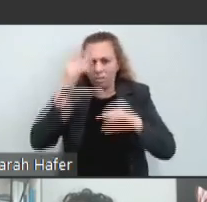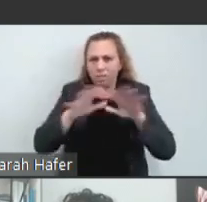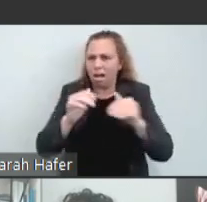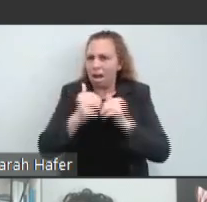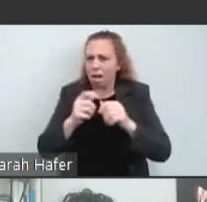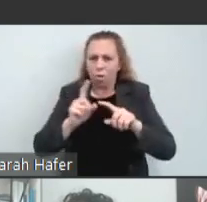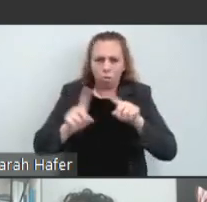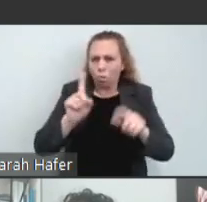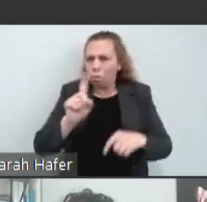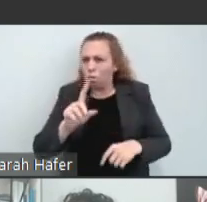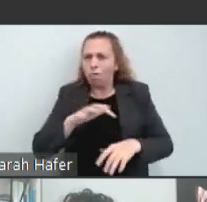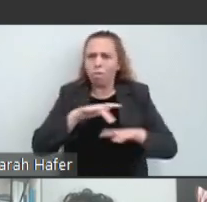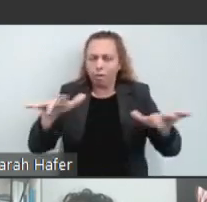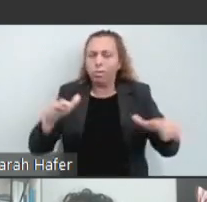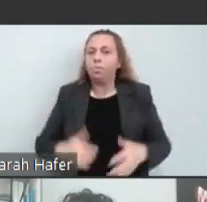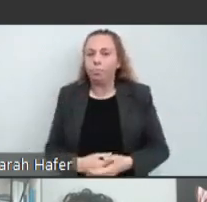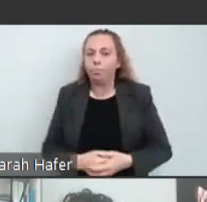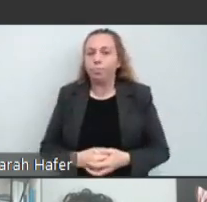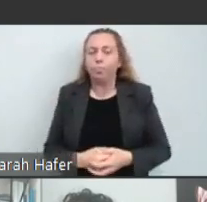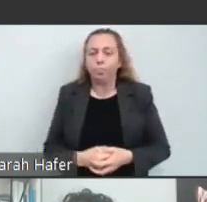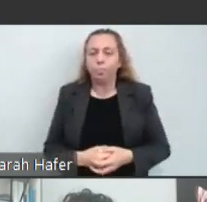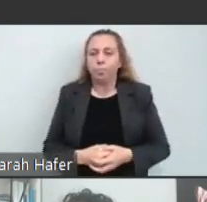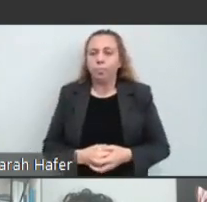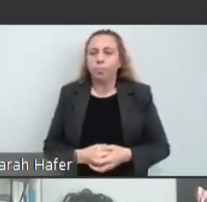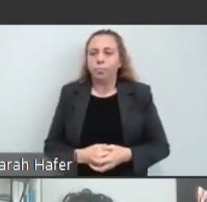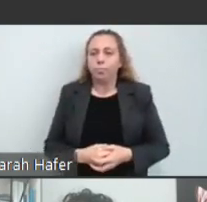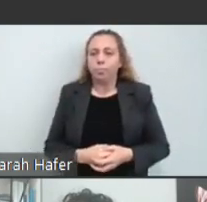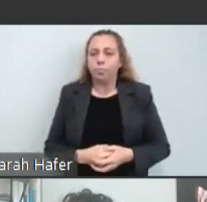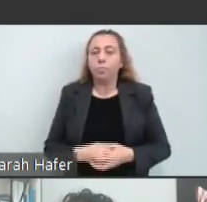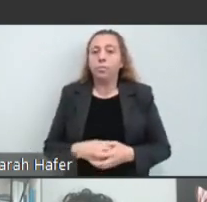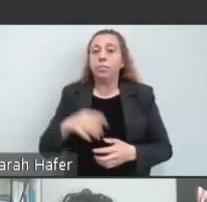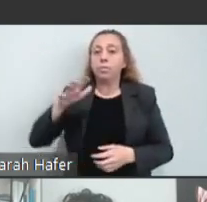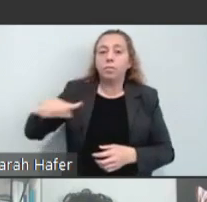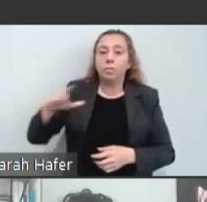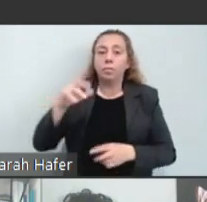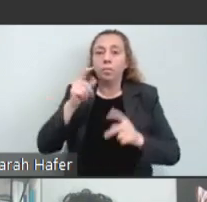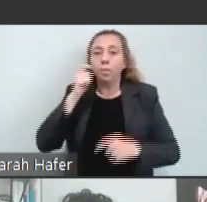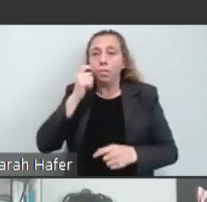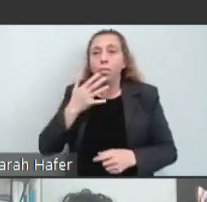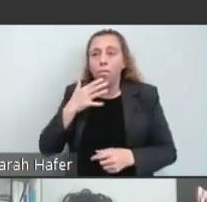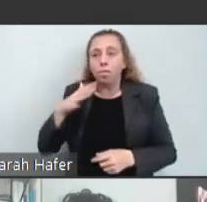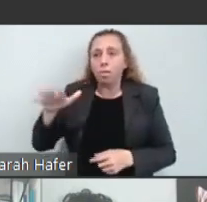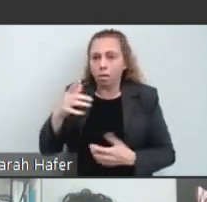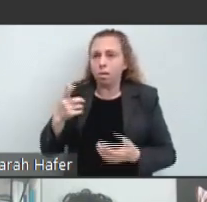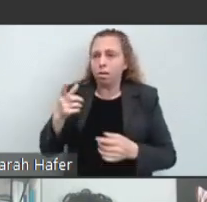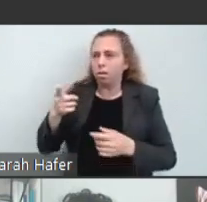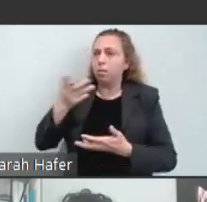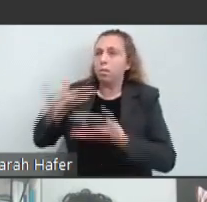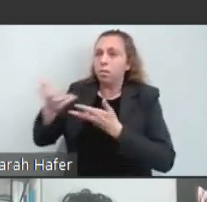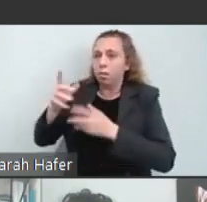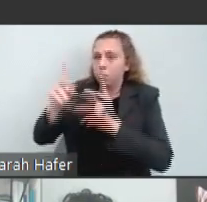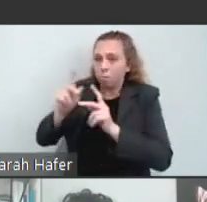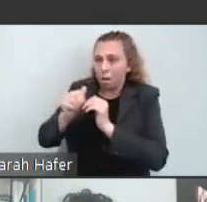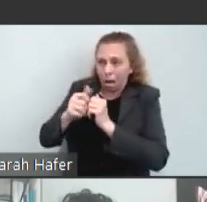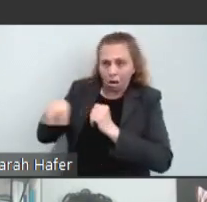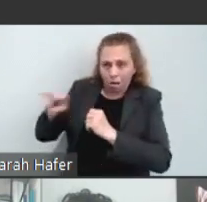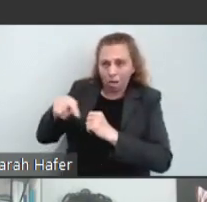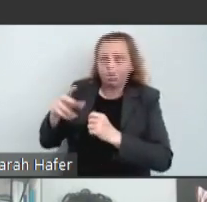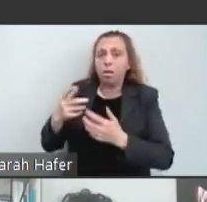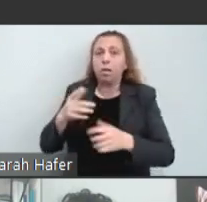make sure that people of color who disproportionately work in public-facing jobs, who live in multi-generational households, and who are